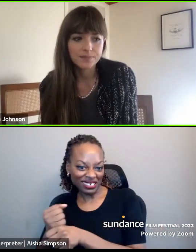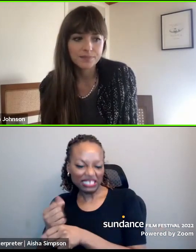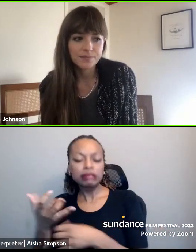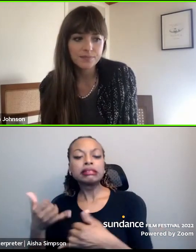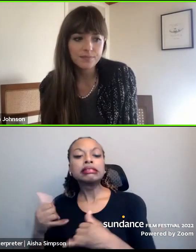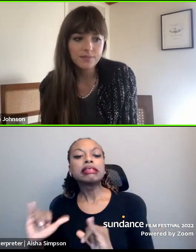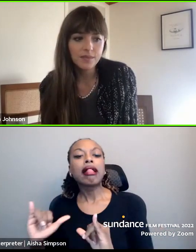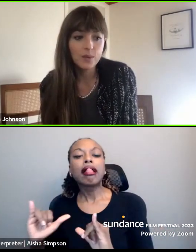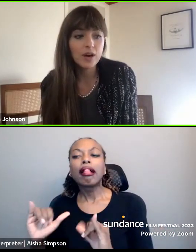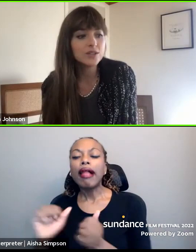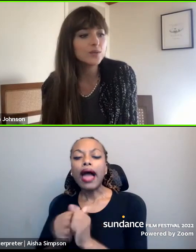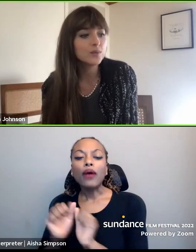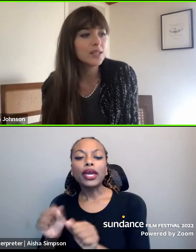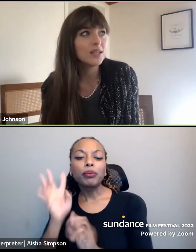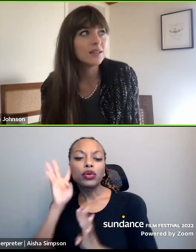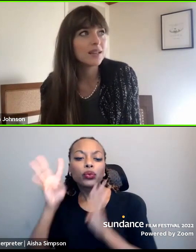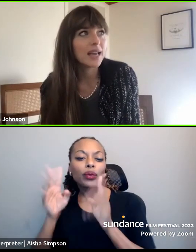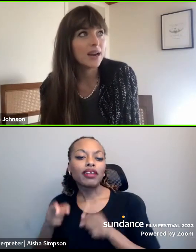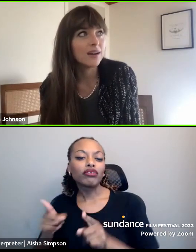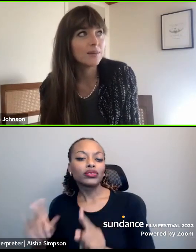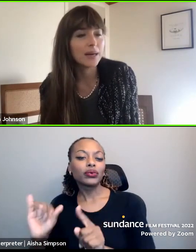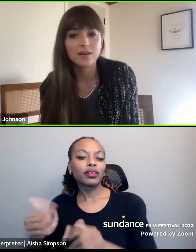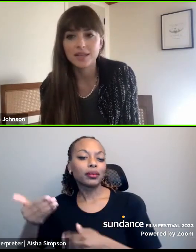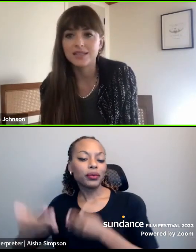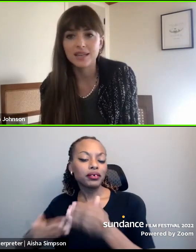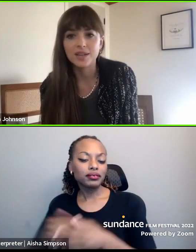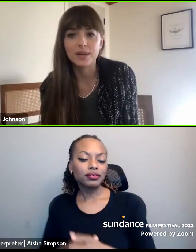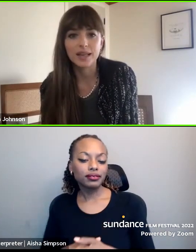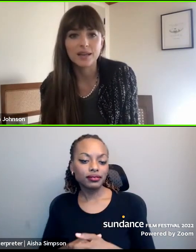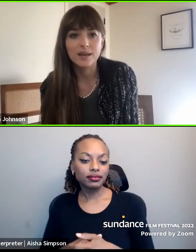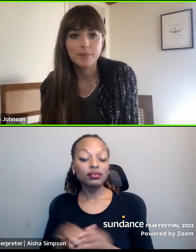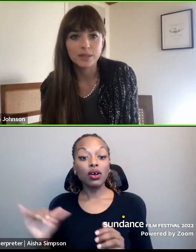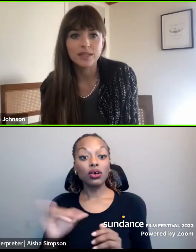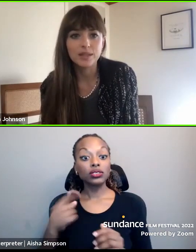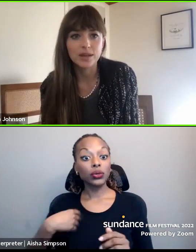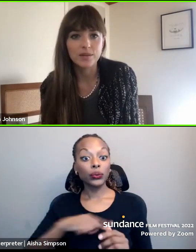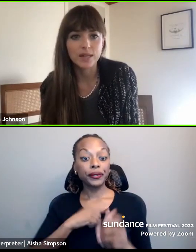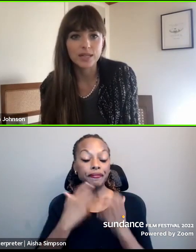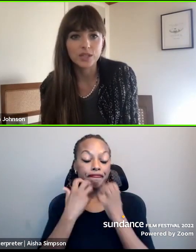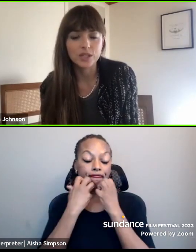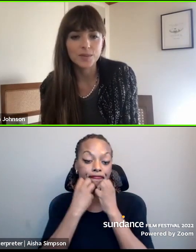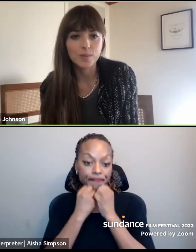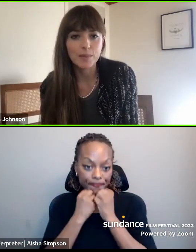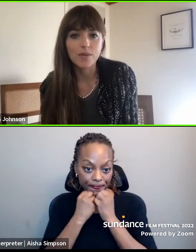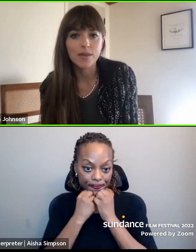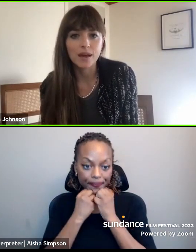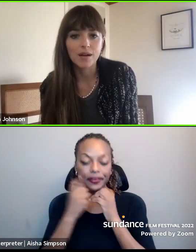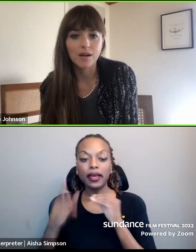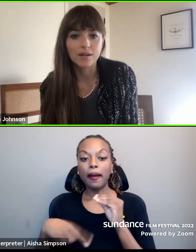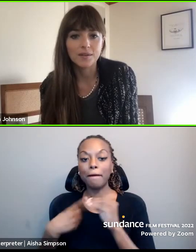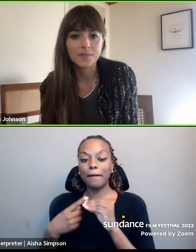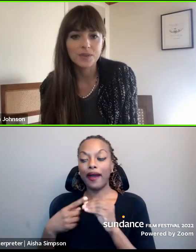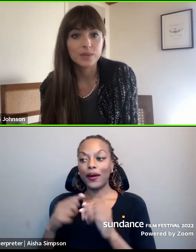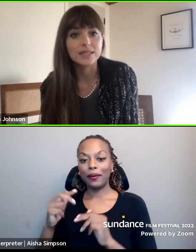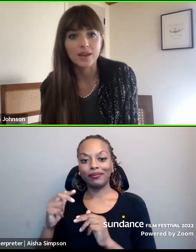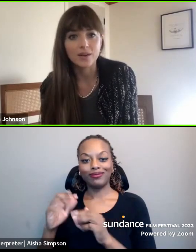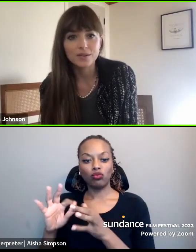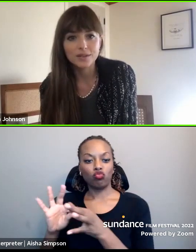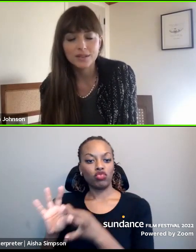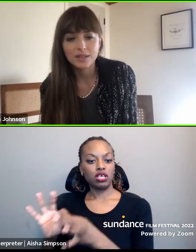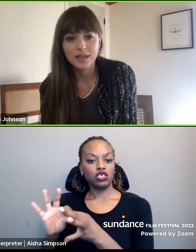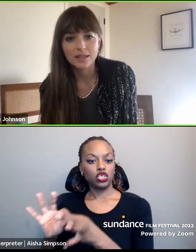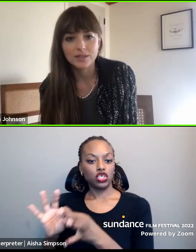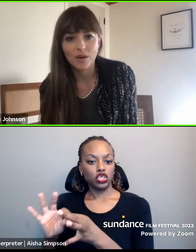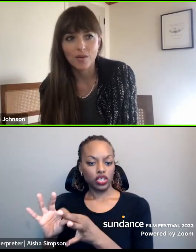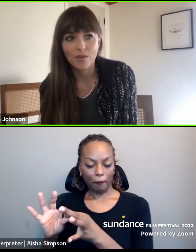And we also really care about continuing, like, building working relationships with people that are